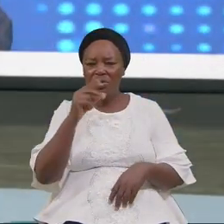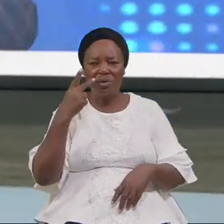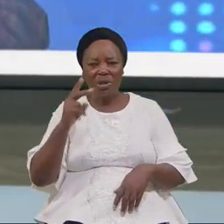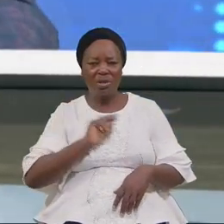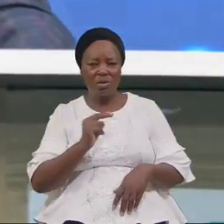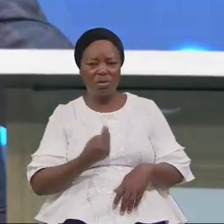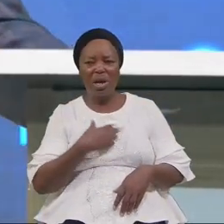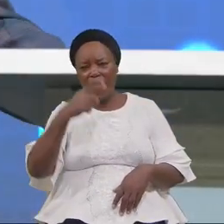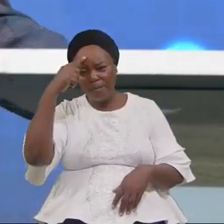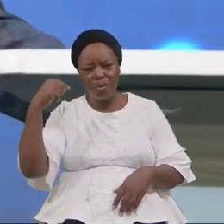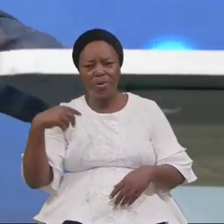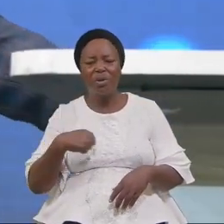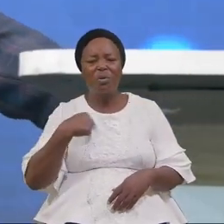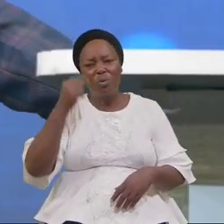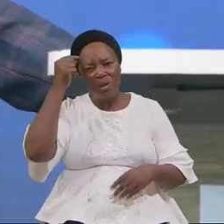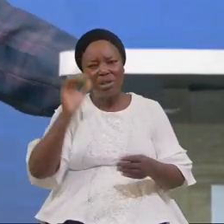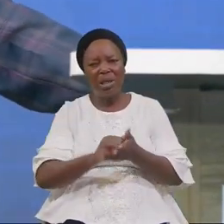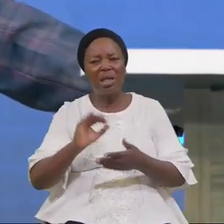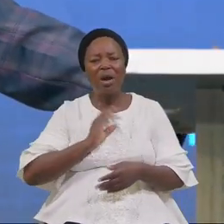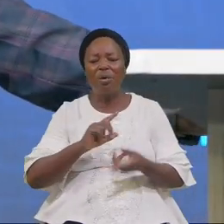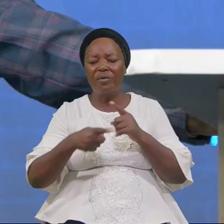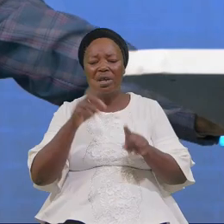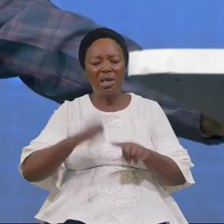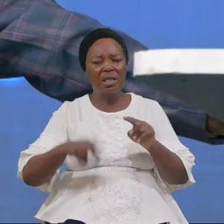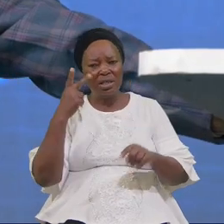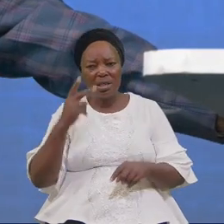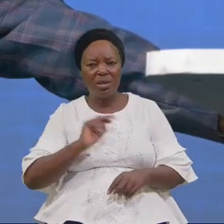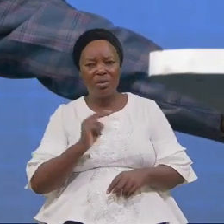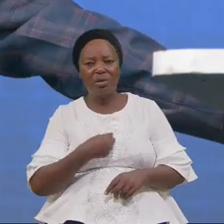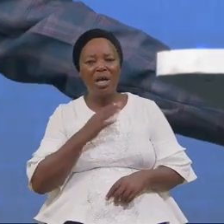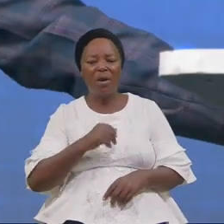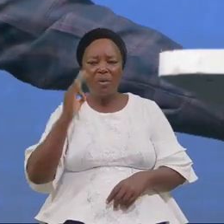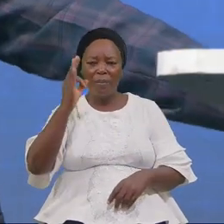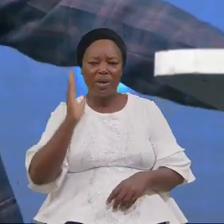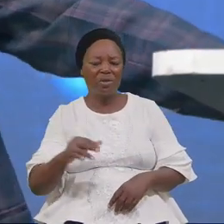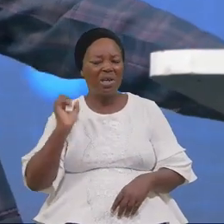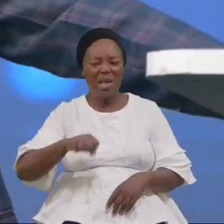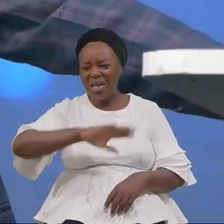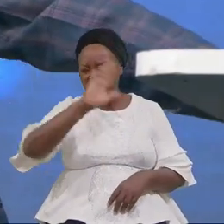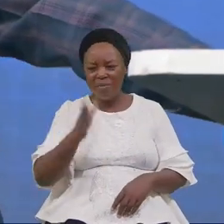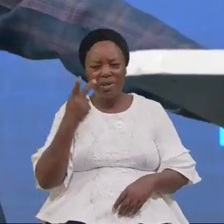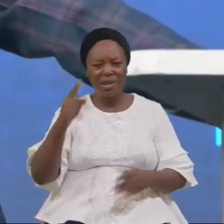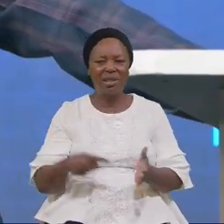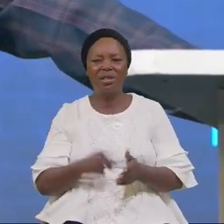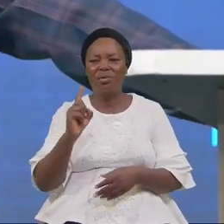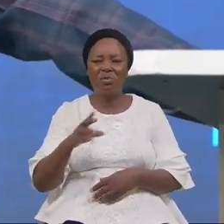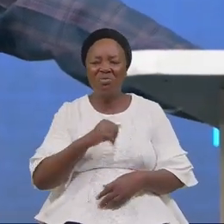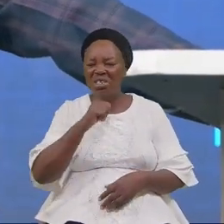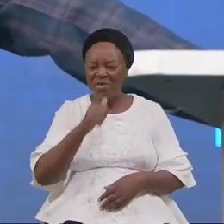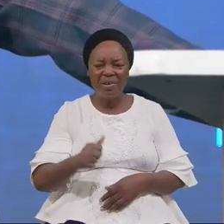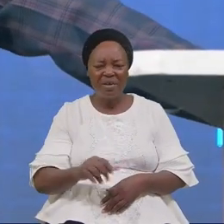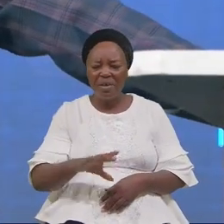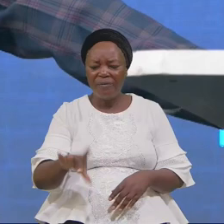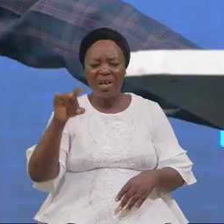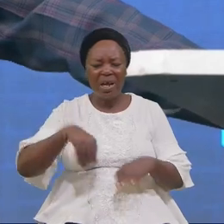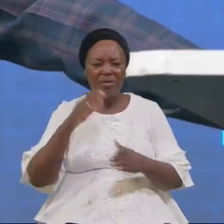because we think a friend cannot see, our pastor can never see this one, he will never detect that that's